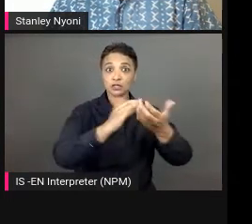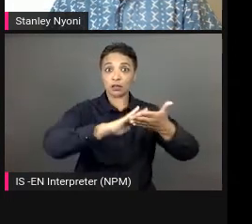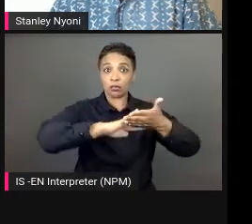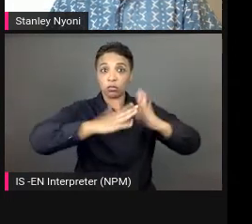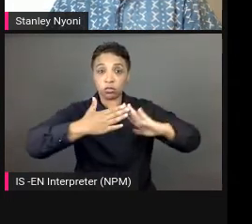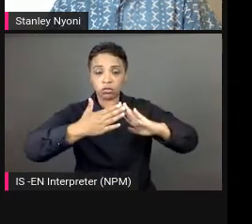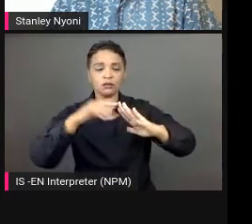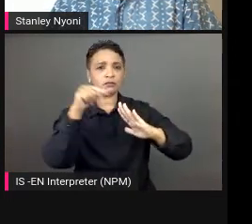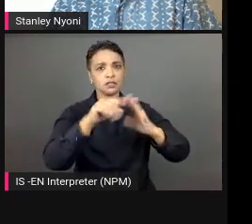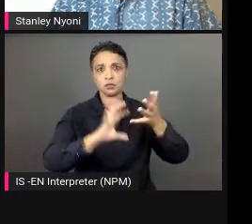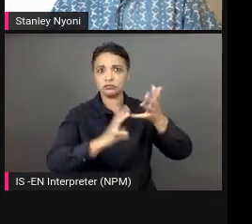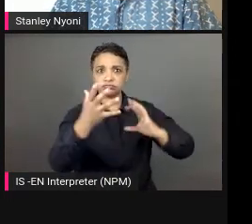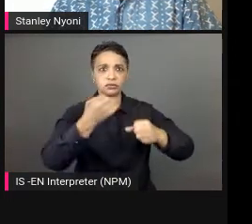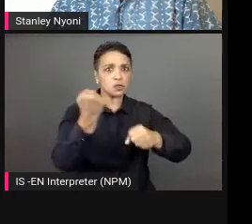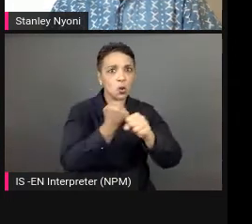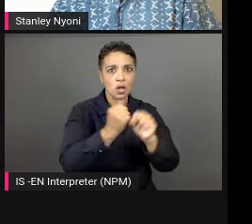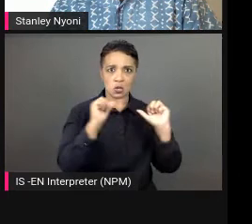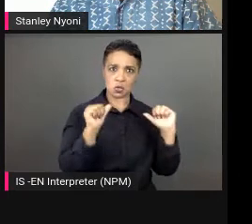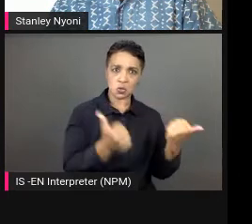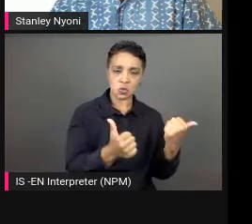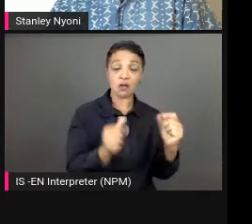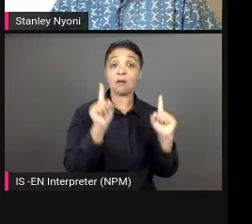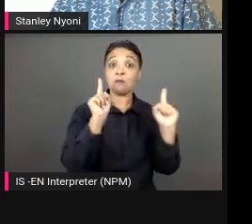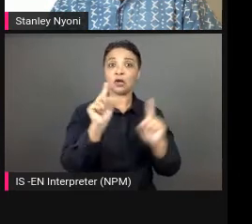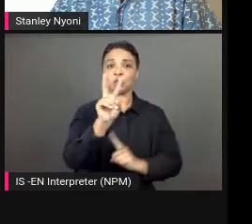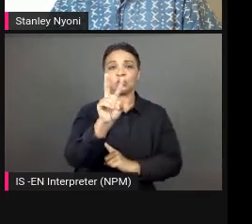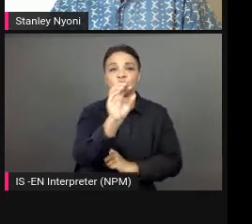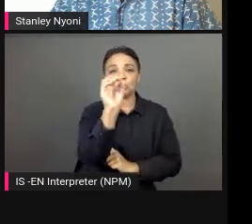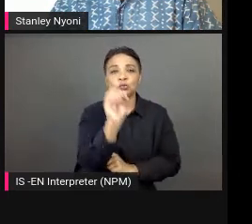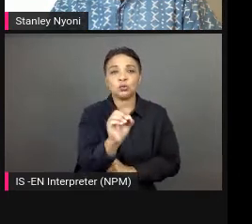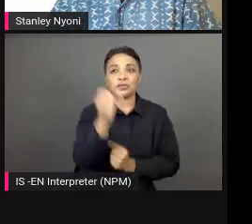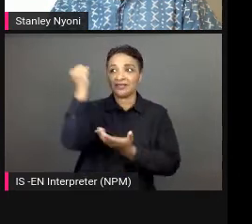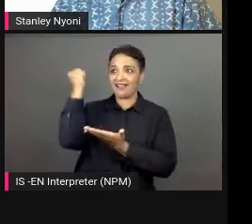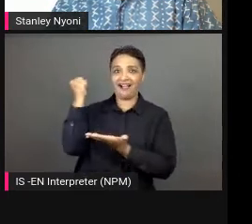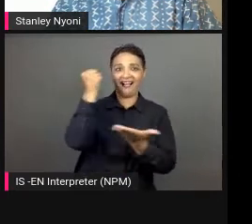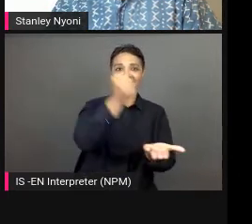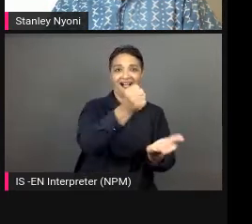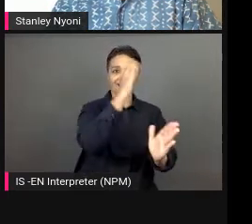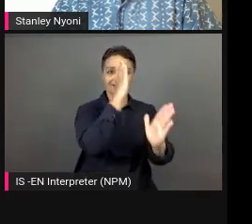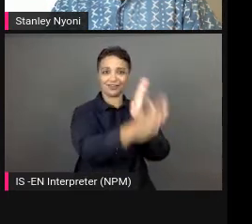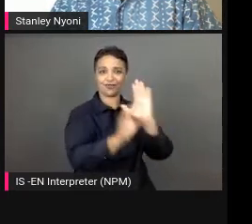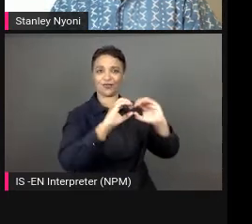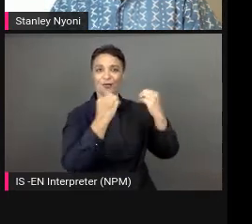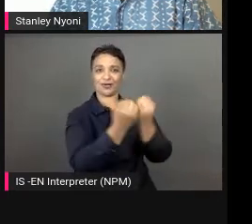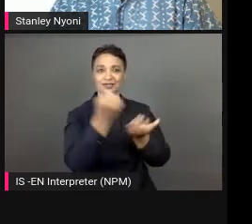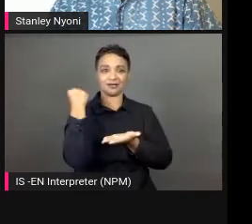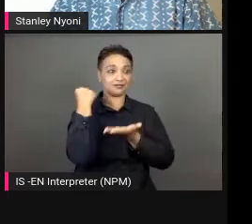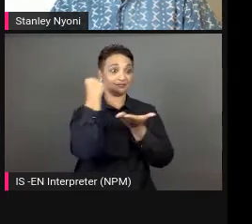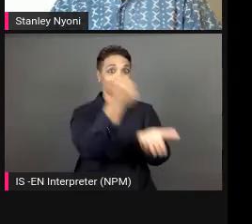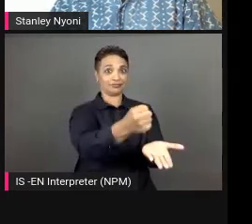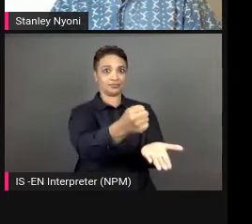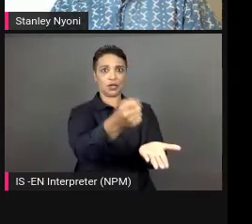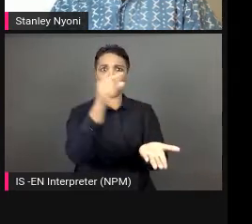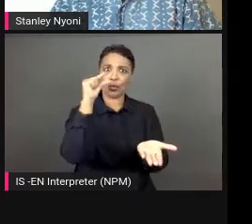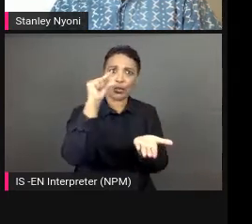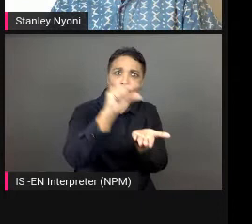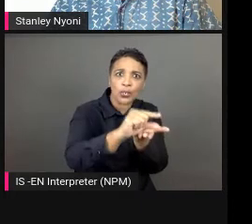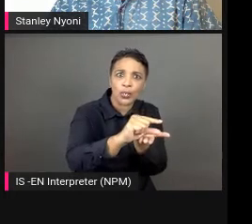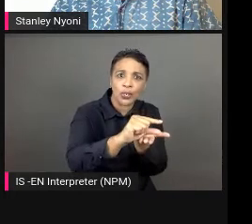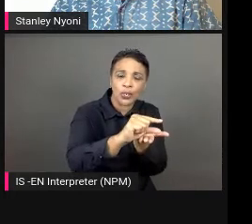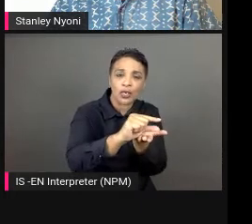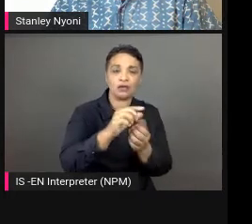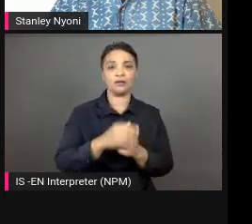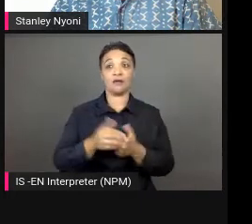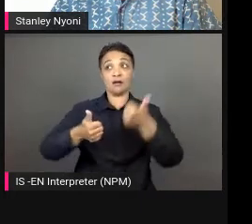response. Yet less than 2% of all humanitarian funding goes directly to these groups. Money and influence are